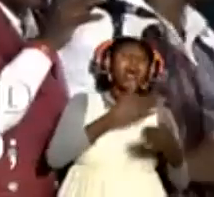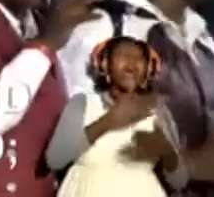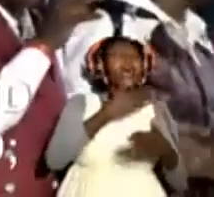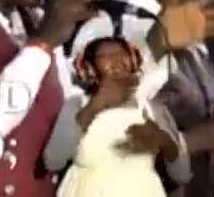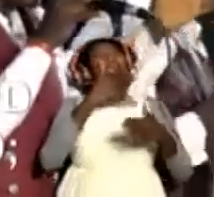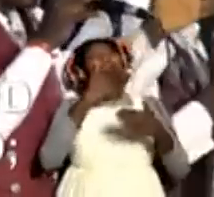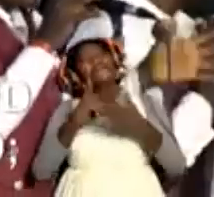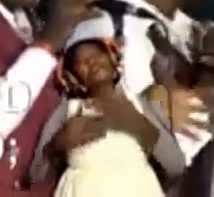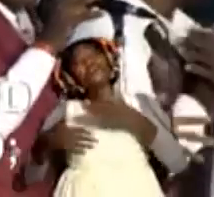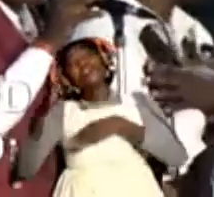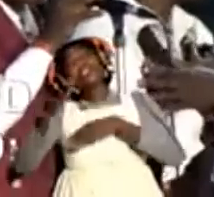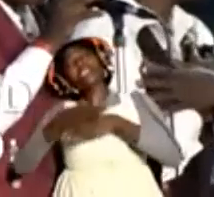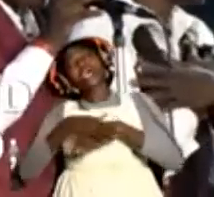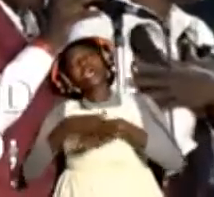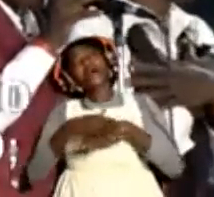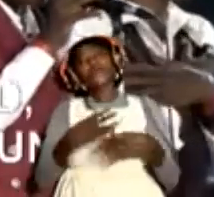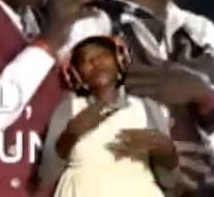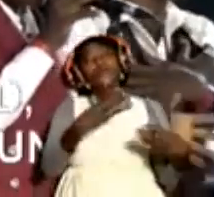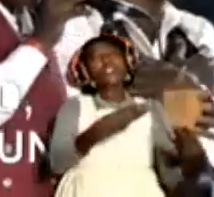earth, ever stable